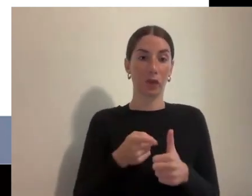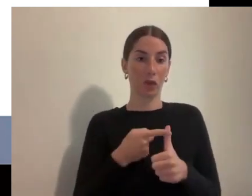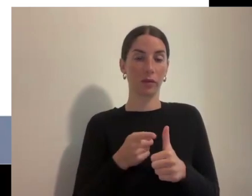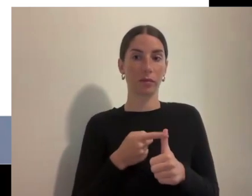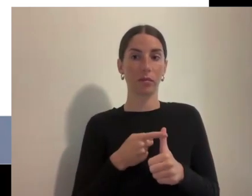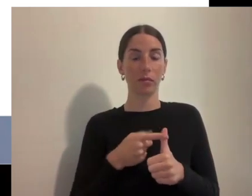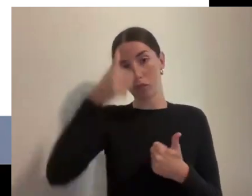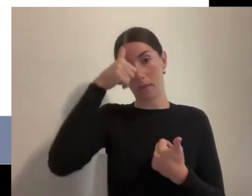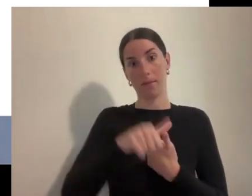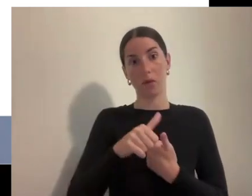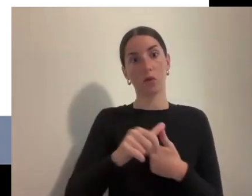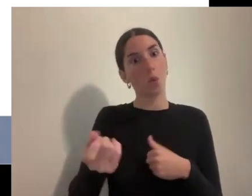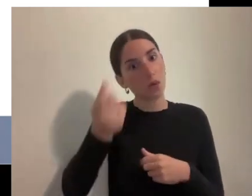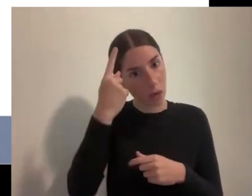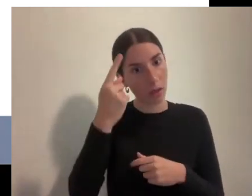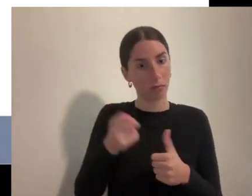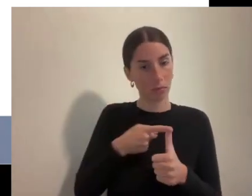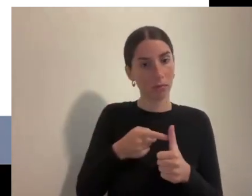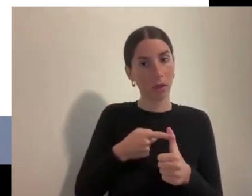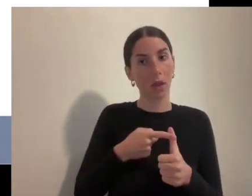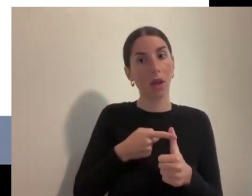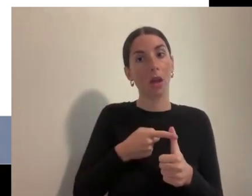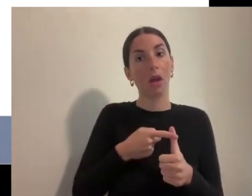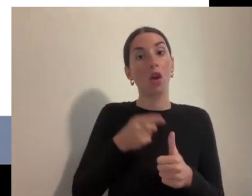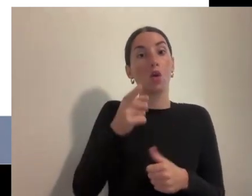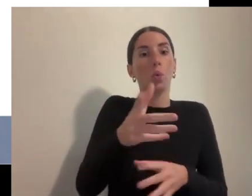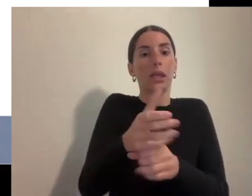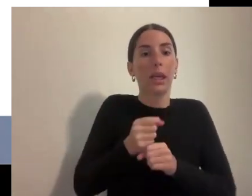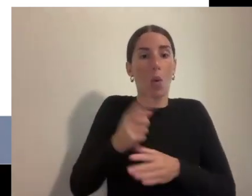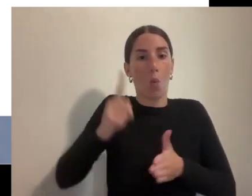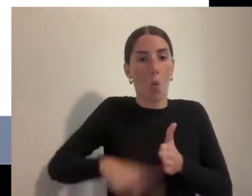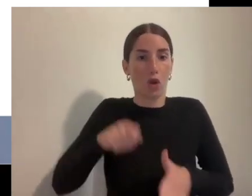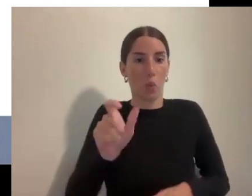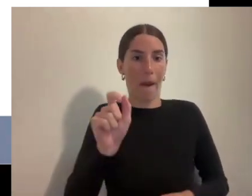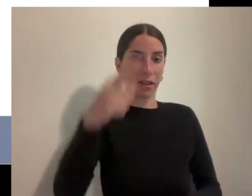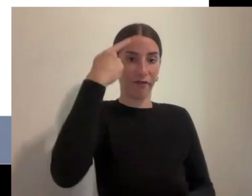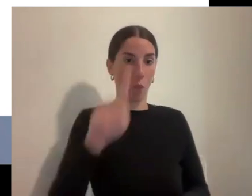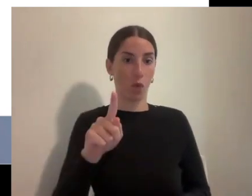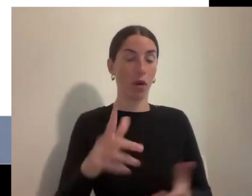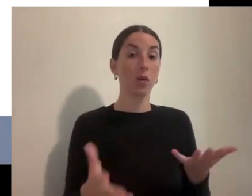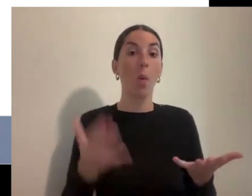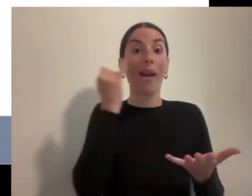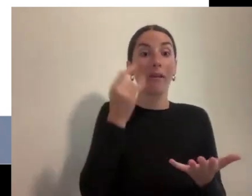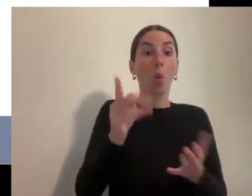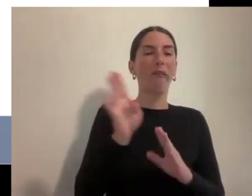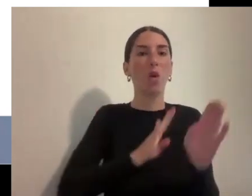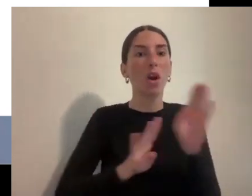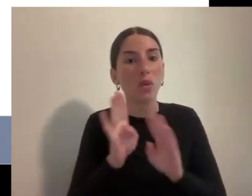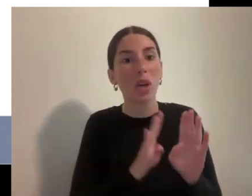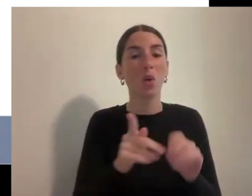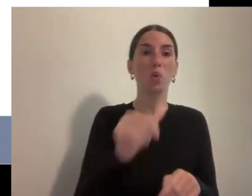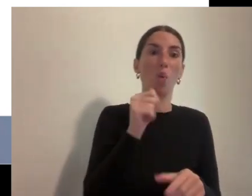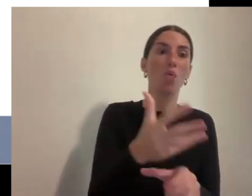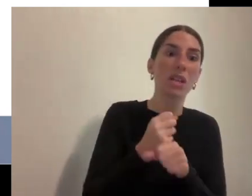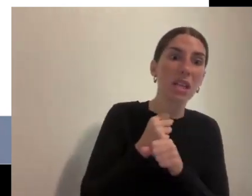to remember and to understand that you get what you ask for. So if you're a little frustrated that you are not getting what you